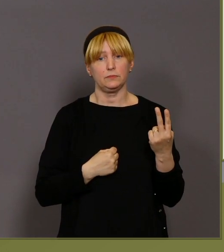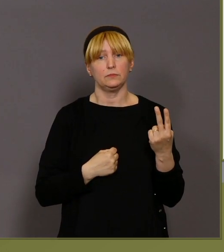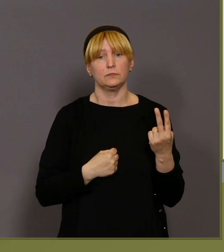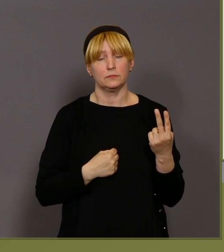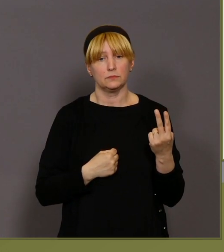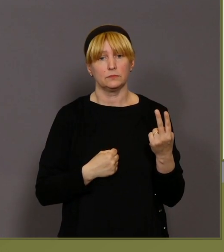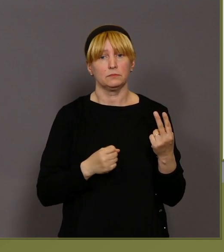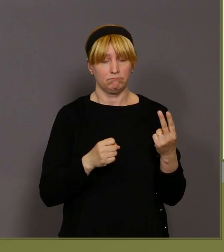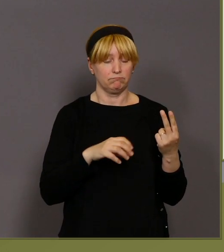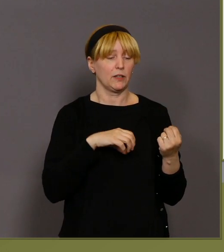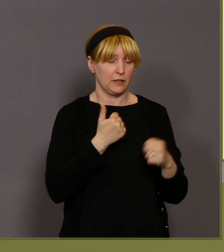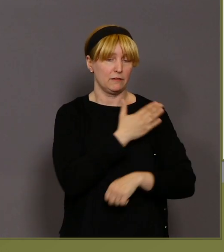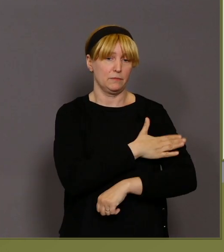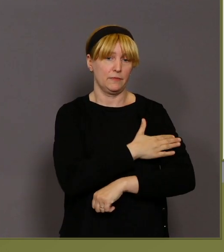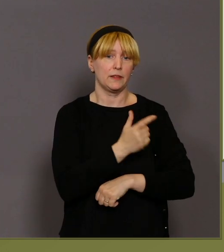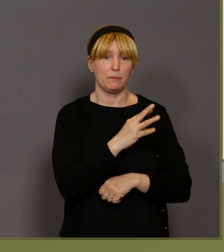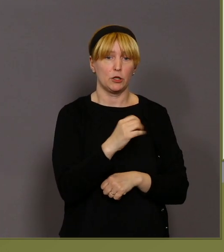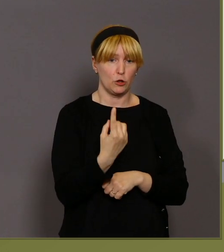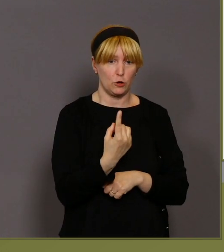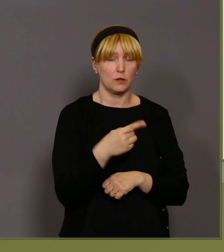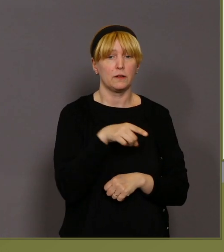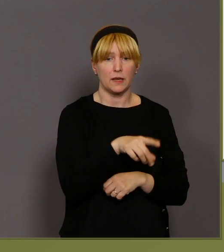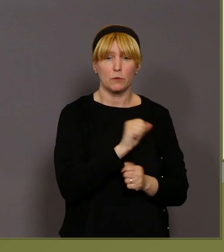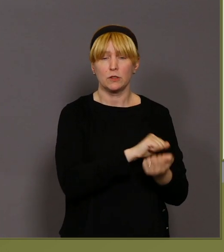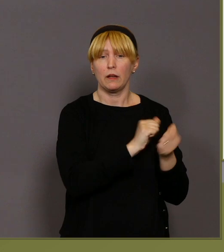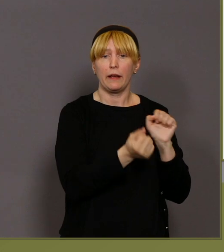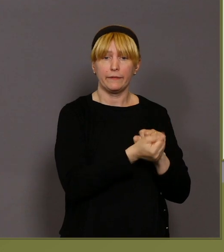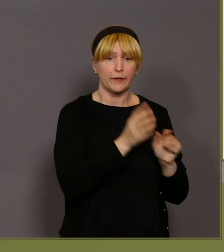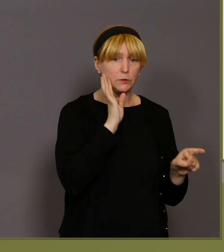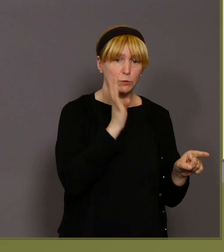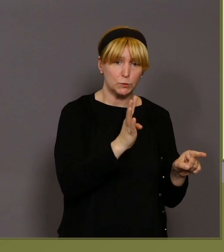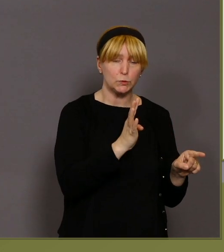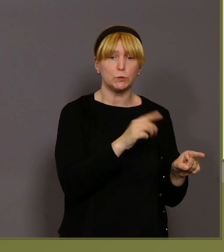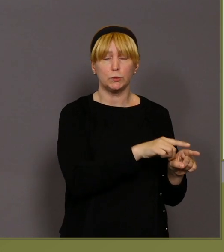the self-service terminal needs to display sounds and speech output